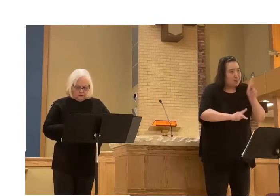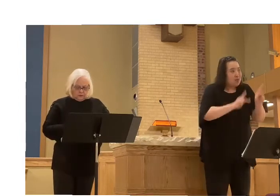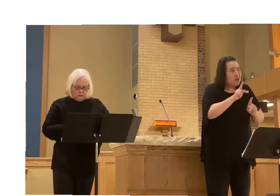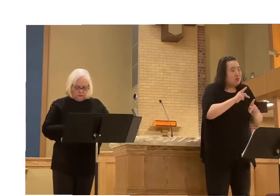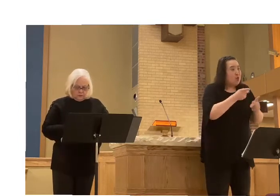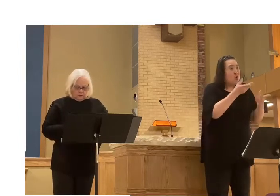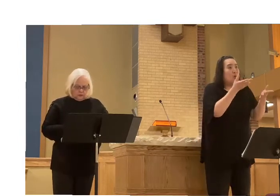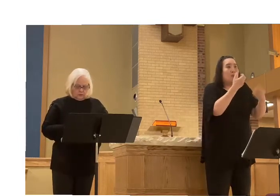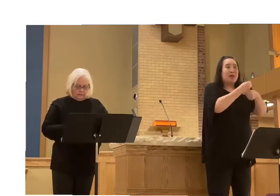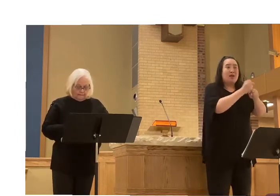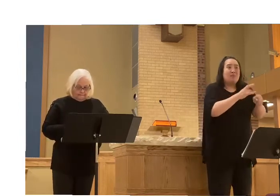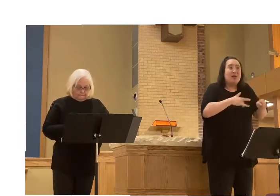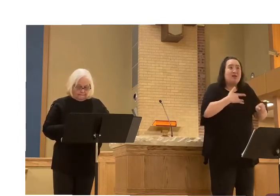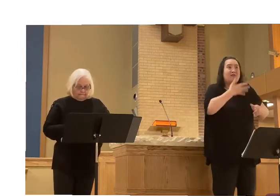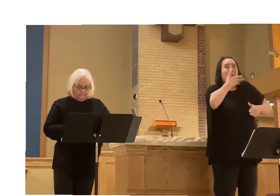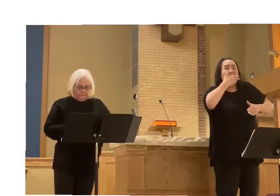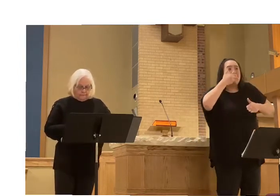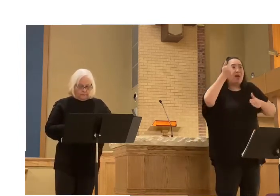might revive me.